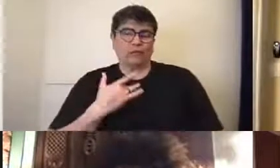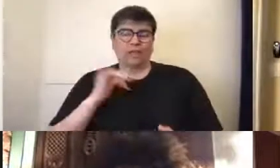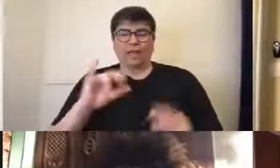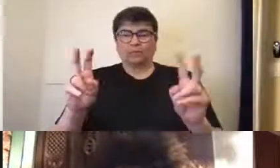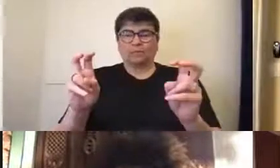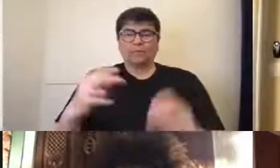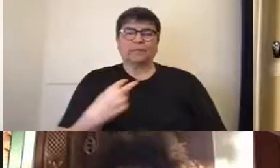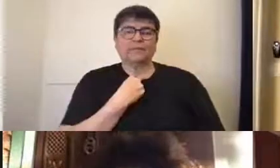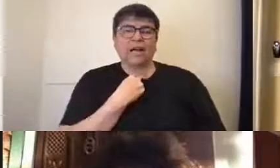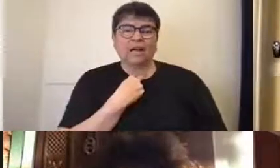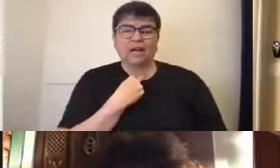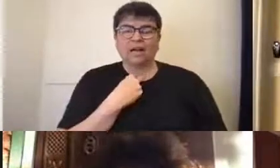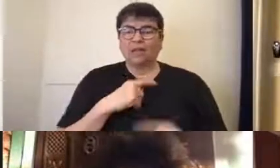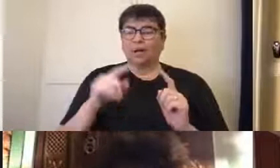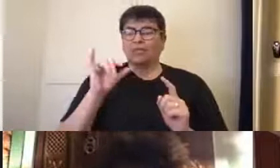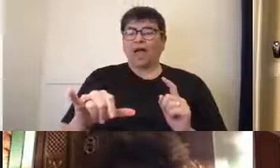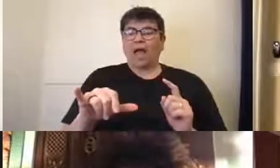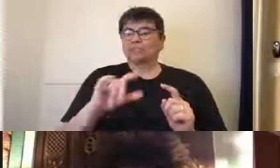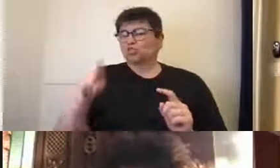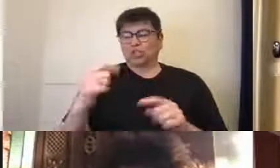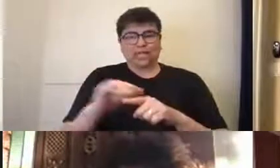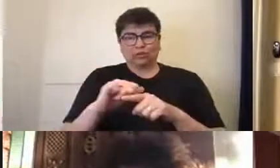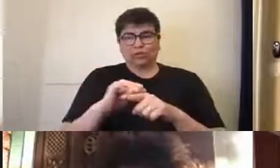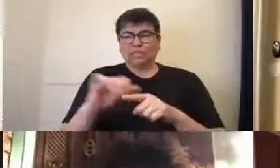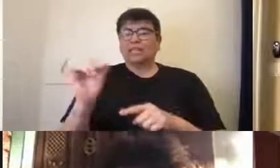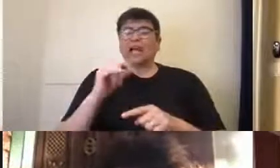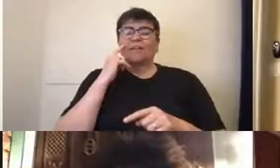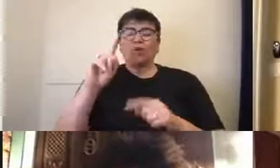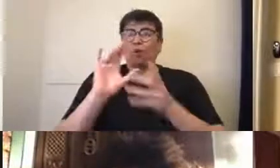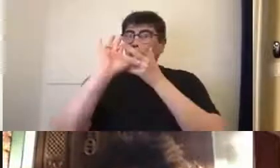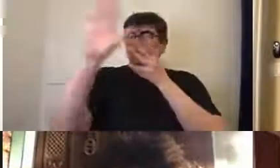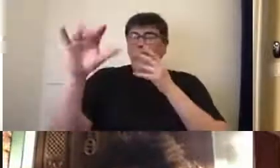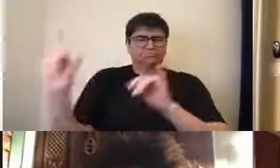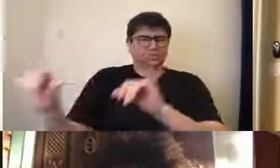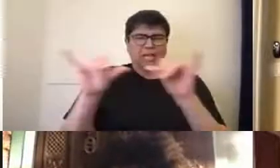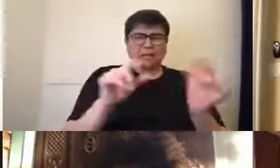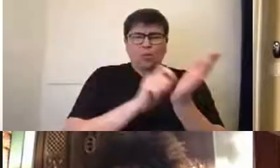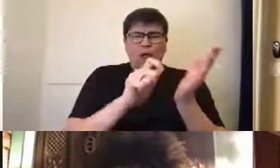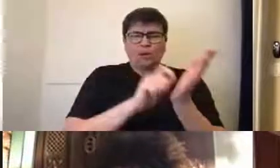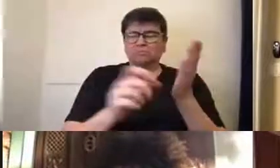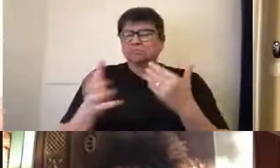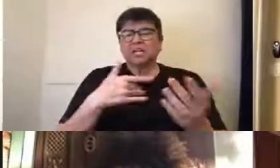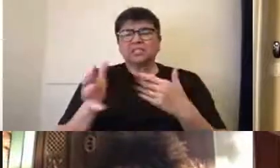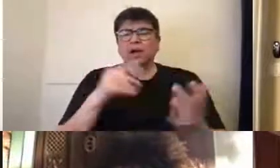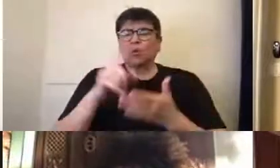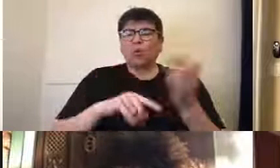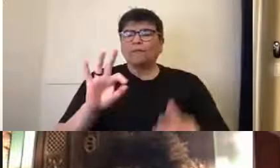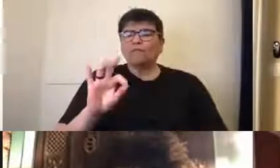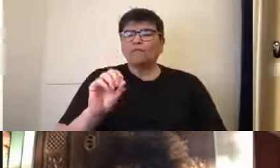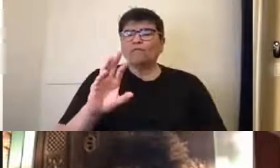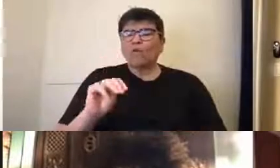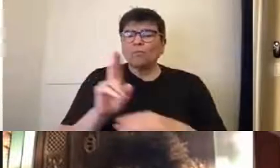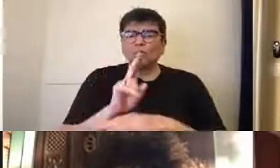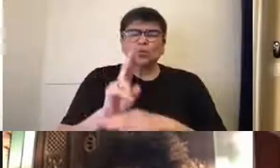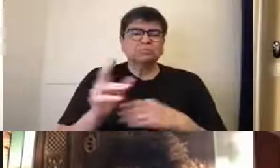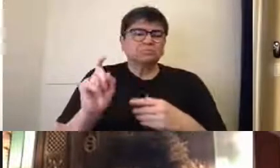unquote stuck, but this is just an exercise. Like with shooting, just like with writing, it's like, it doesn't matter like what form you use necessarily,